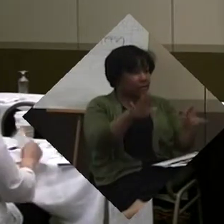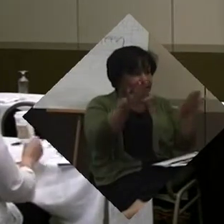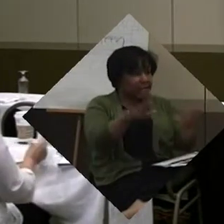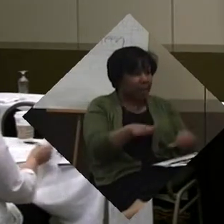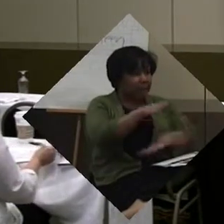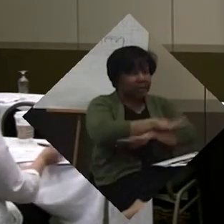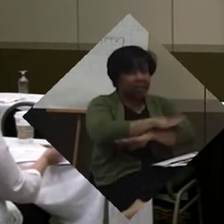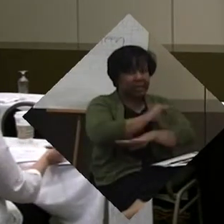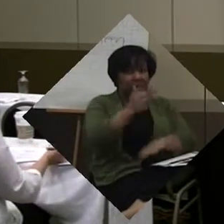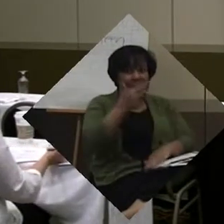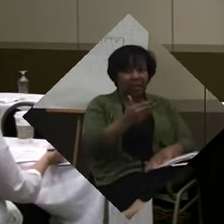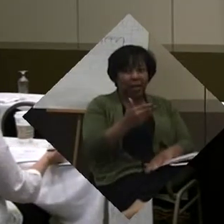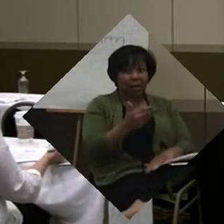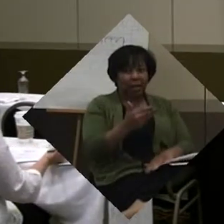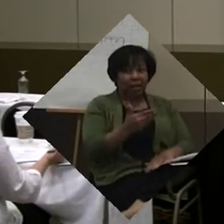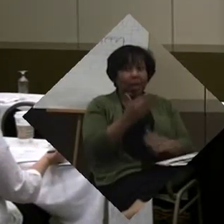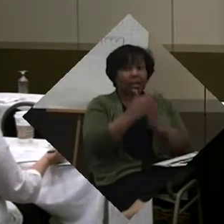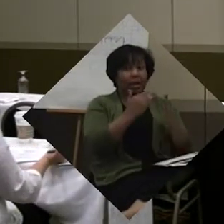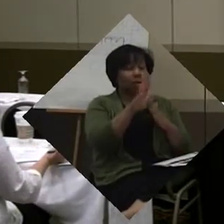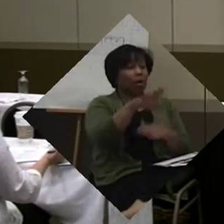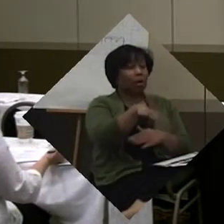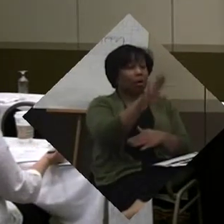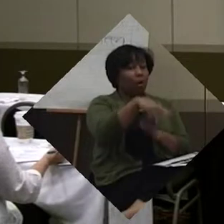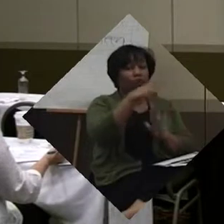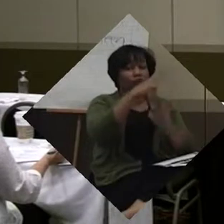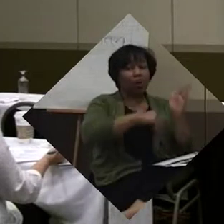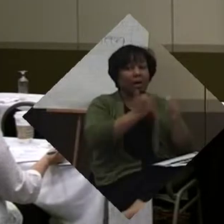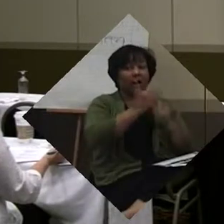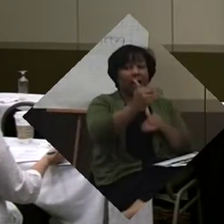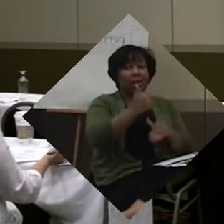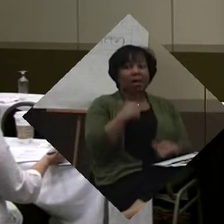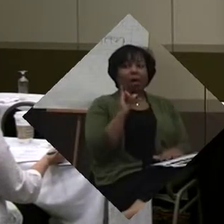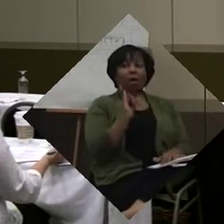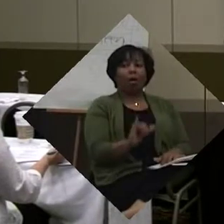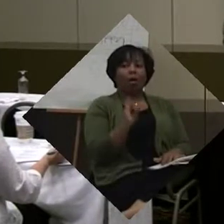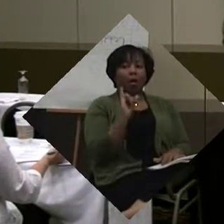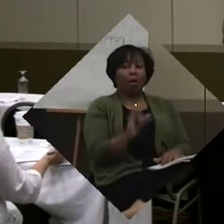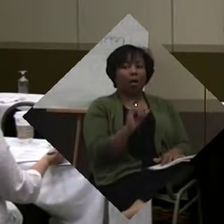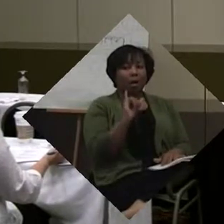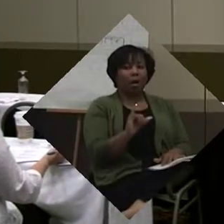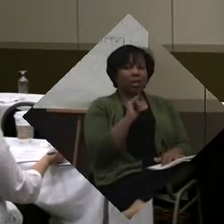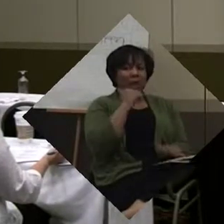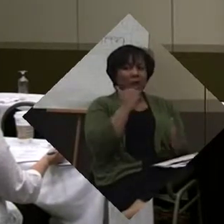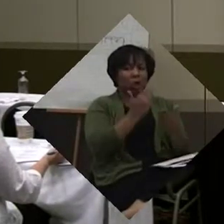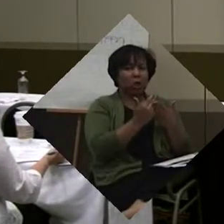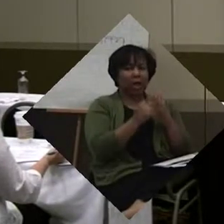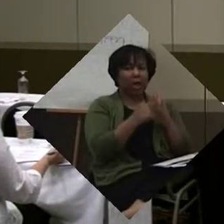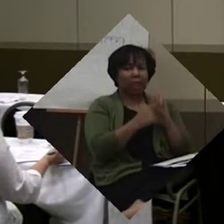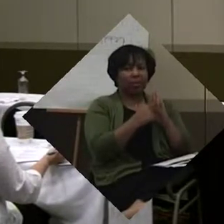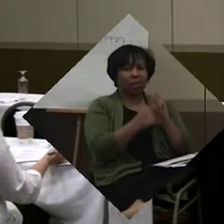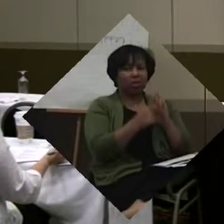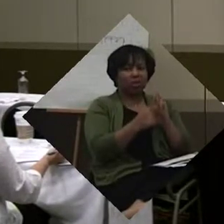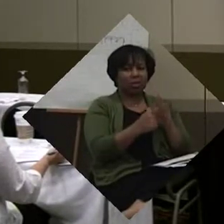there? Somebody read ahead. Somebody read ahead. I would say that's not really a good explanation.